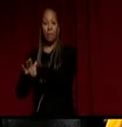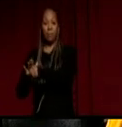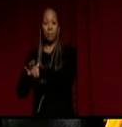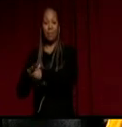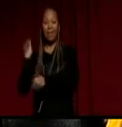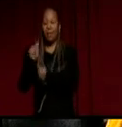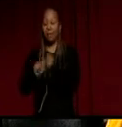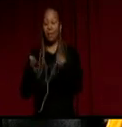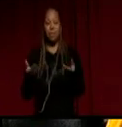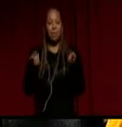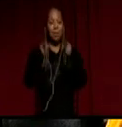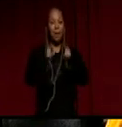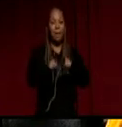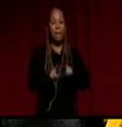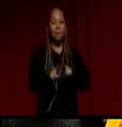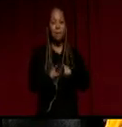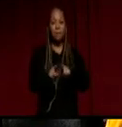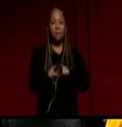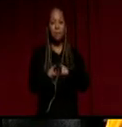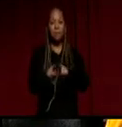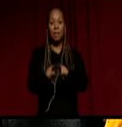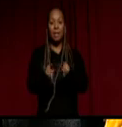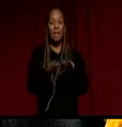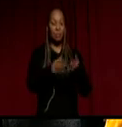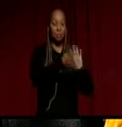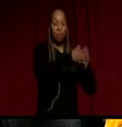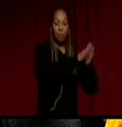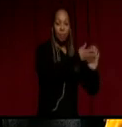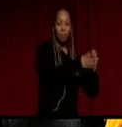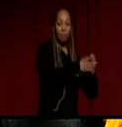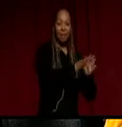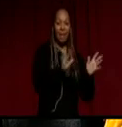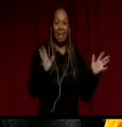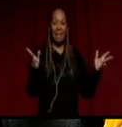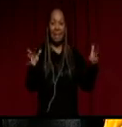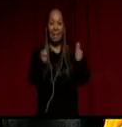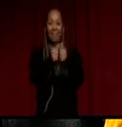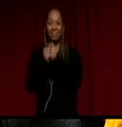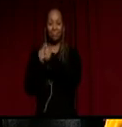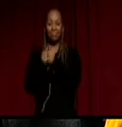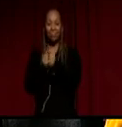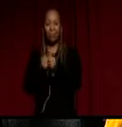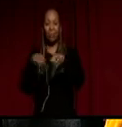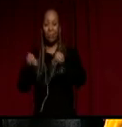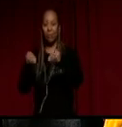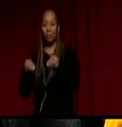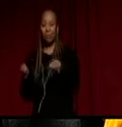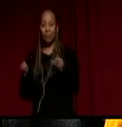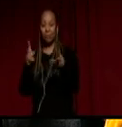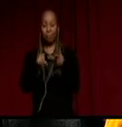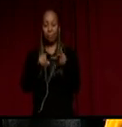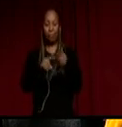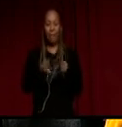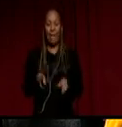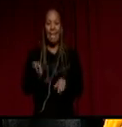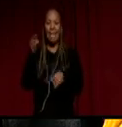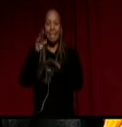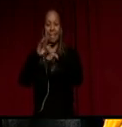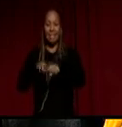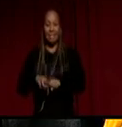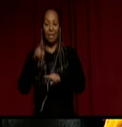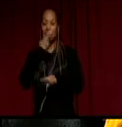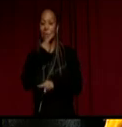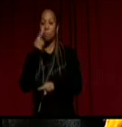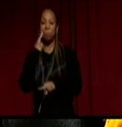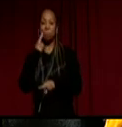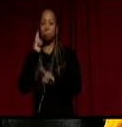everything we do is around communalism, about getting together, going to the store together, sitting in a restaurant together, going